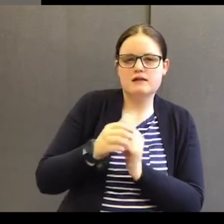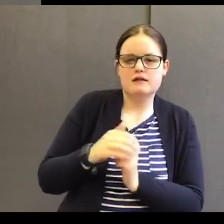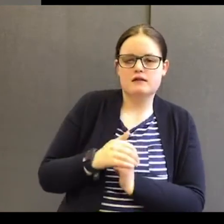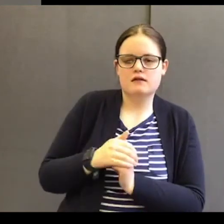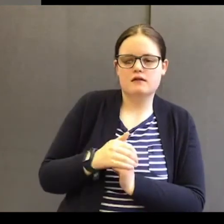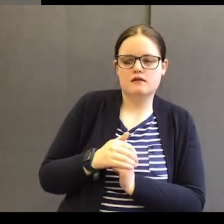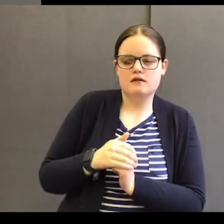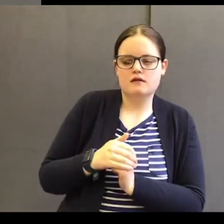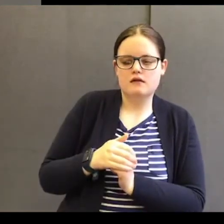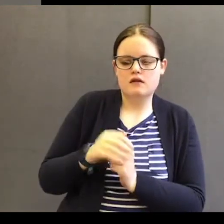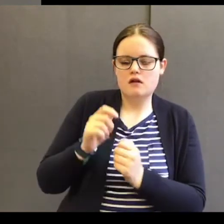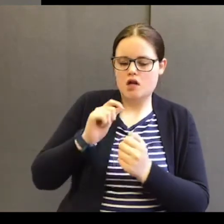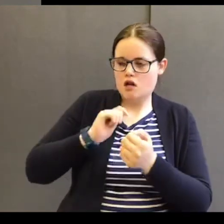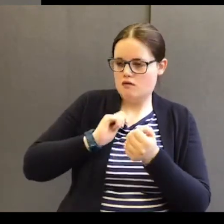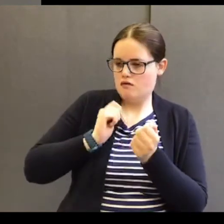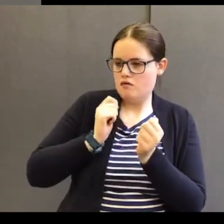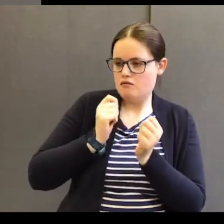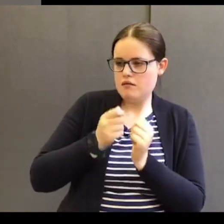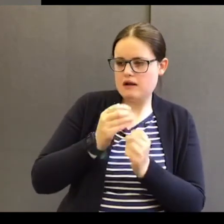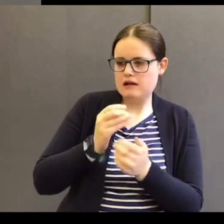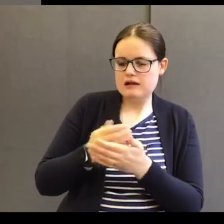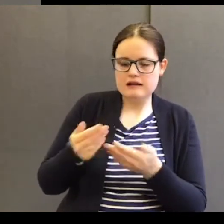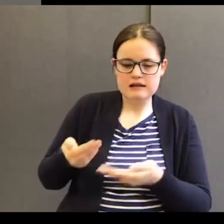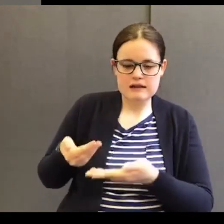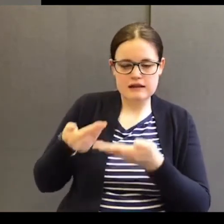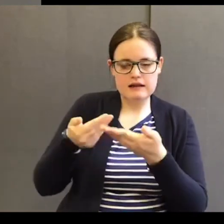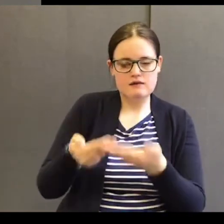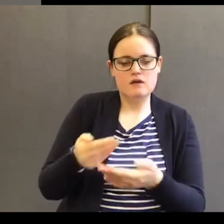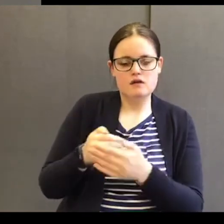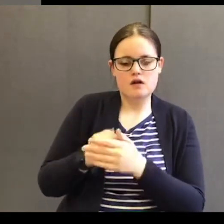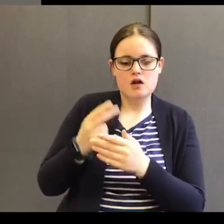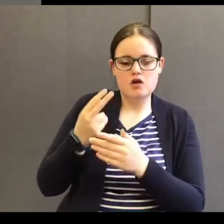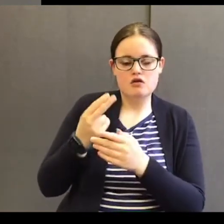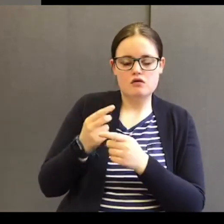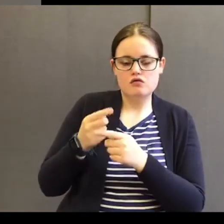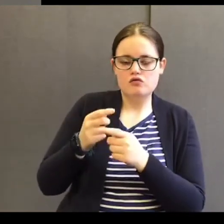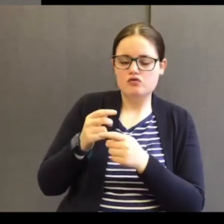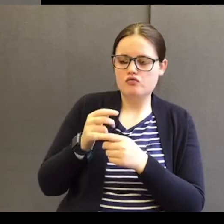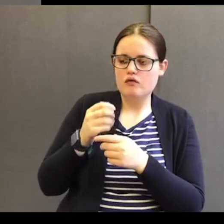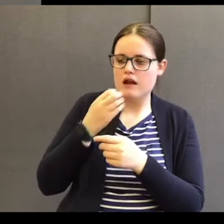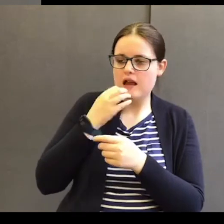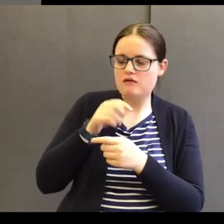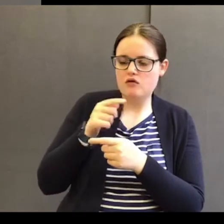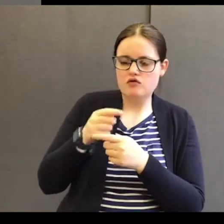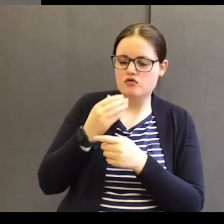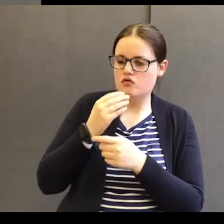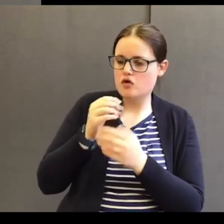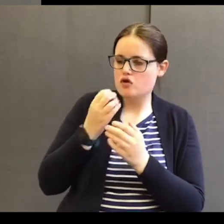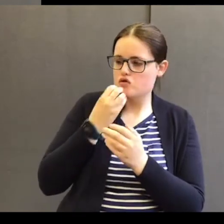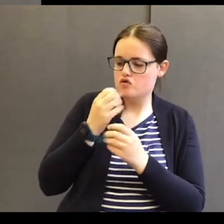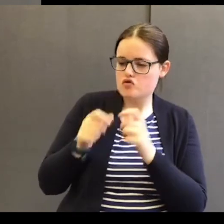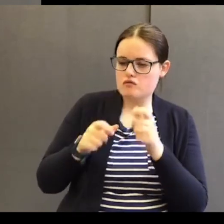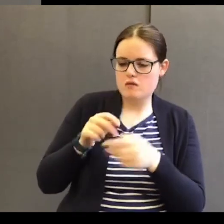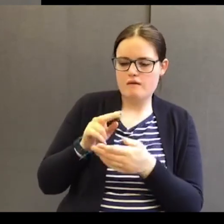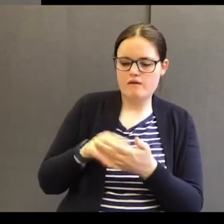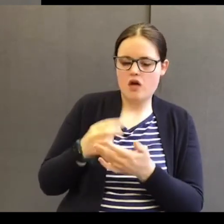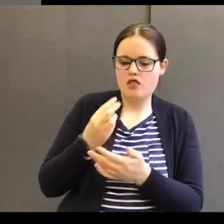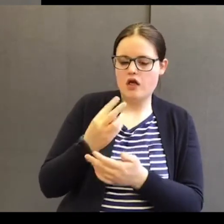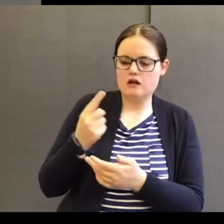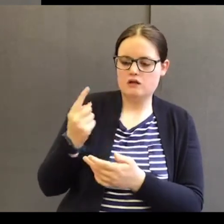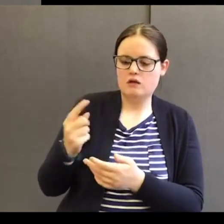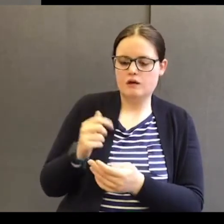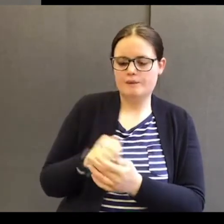way, repentance. The repentance that is given to Israel, to the